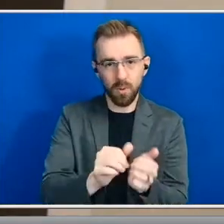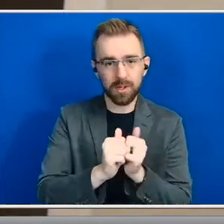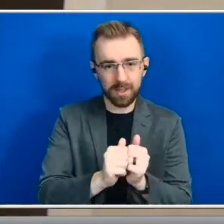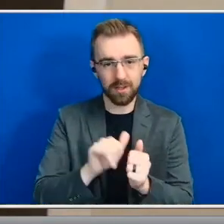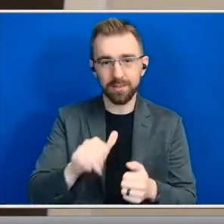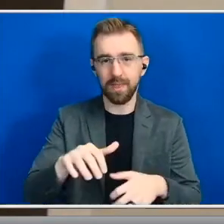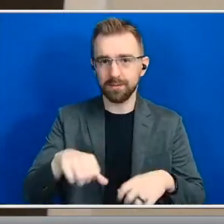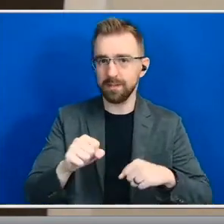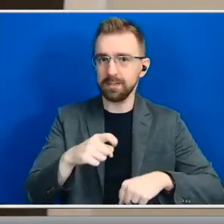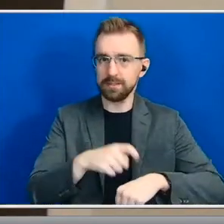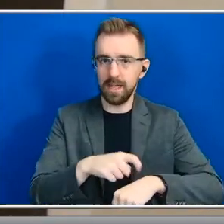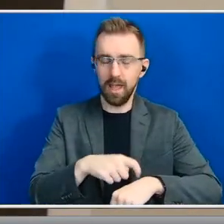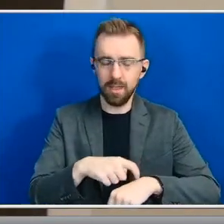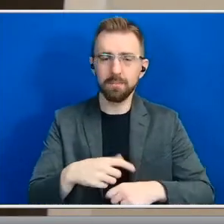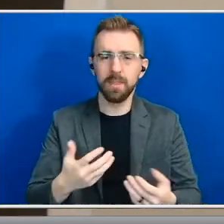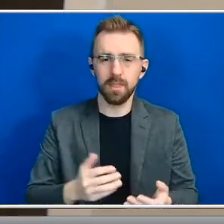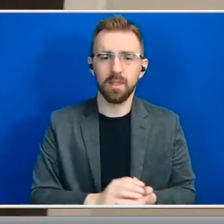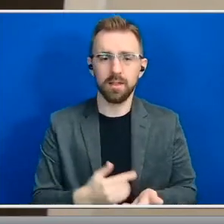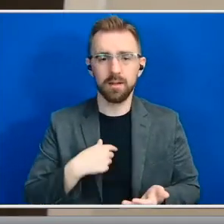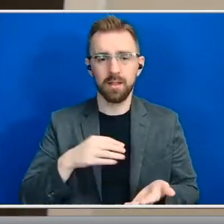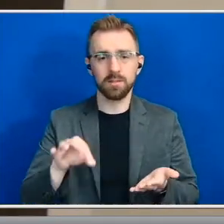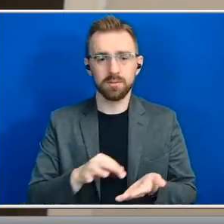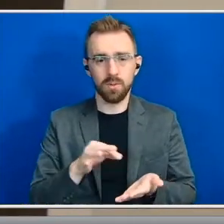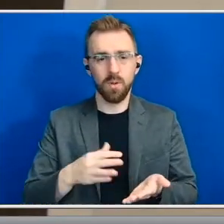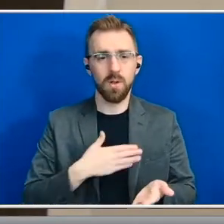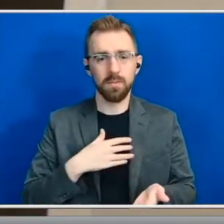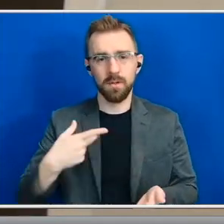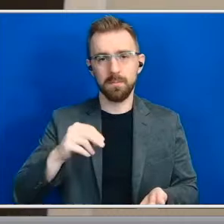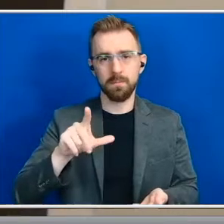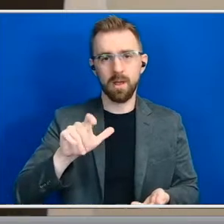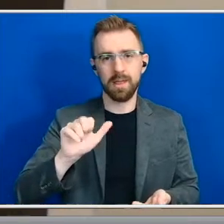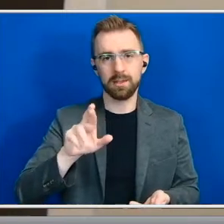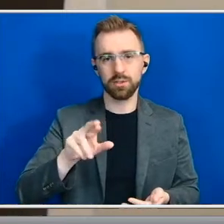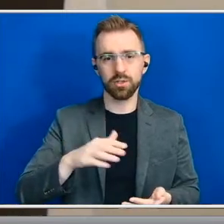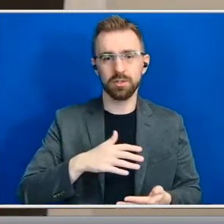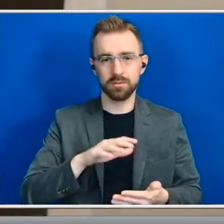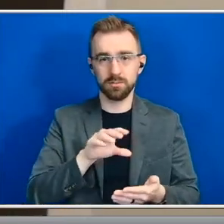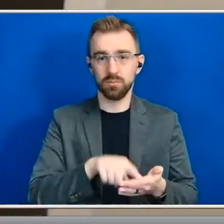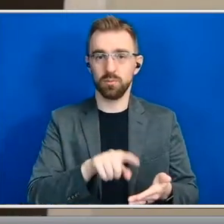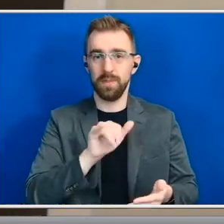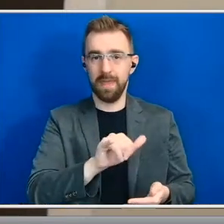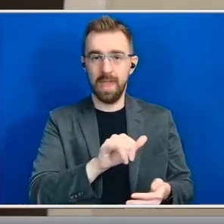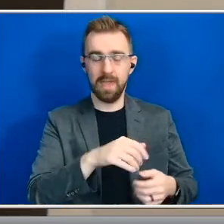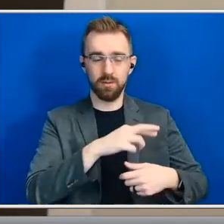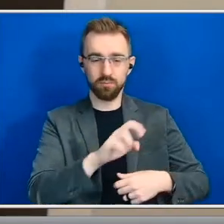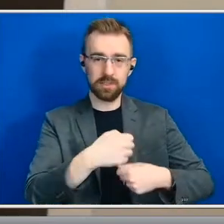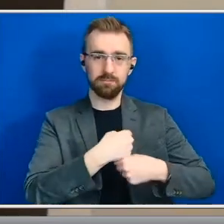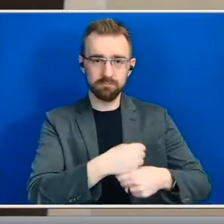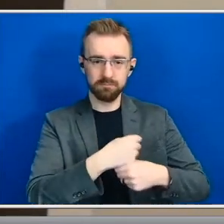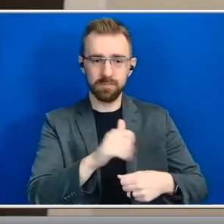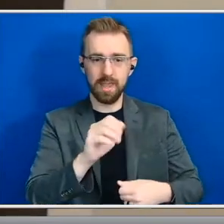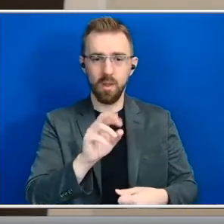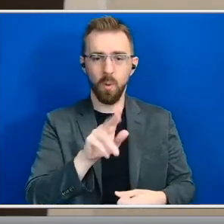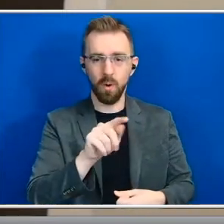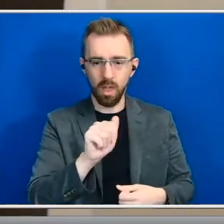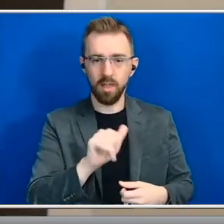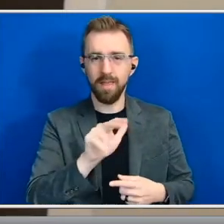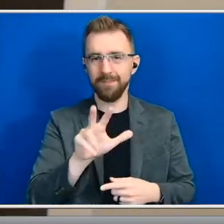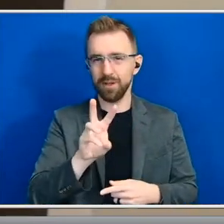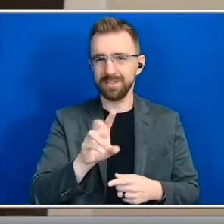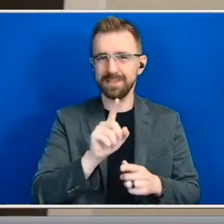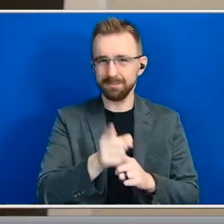of time. And then I sew my polyester graft to that recreated aorta. So that's where the 36 minutes comes